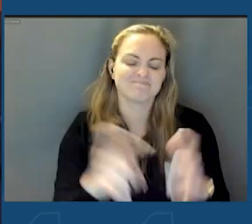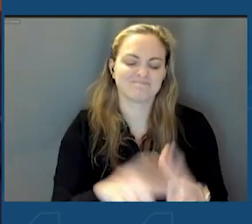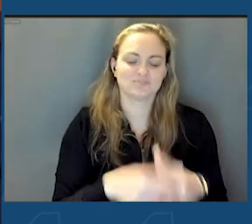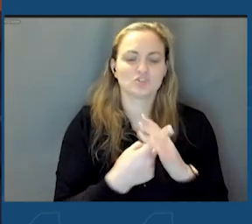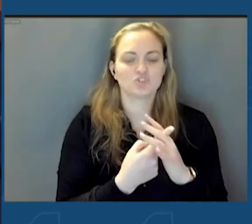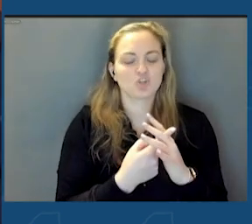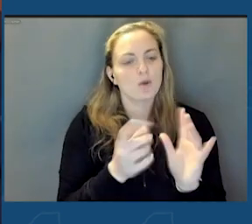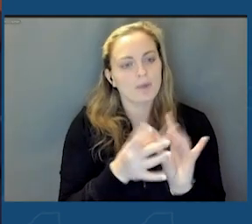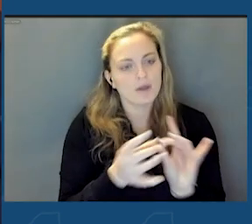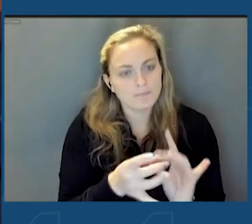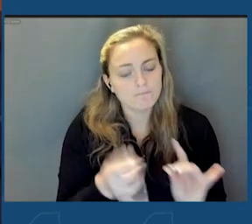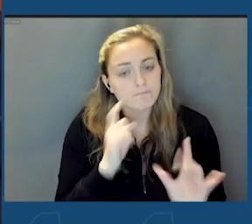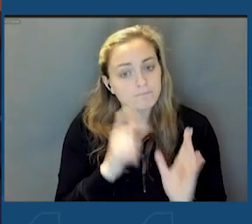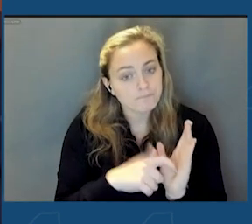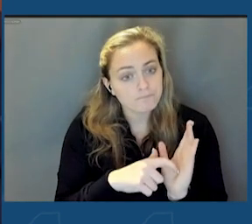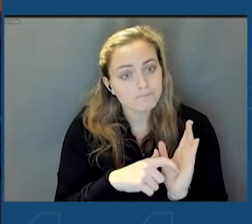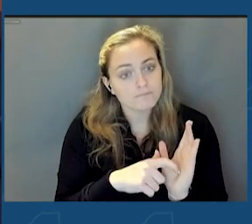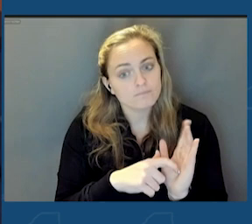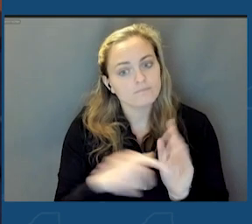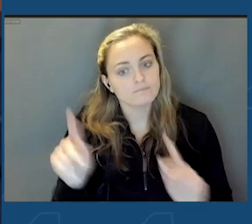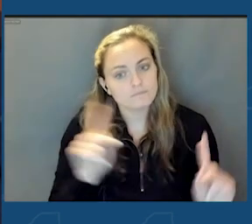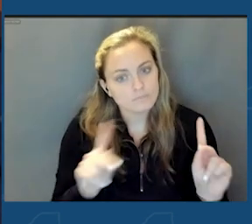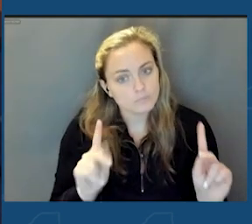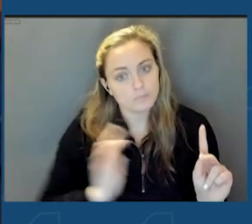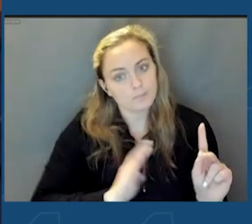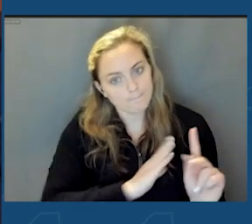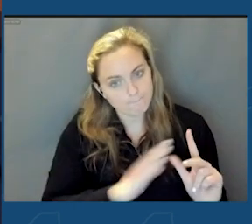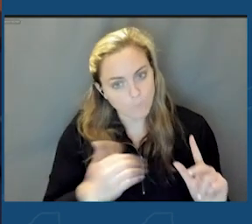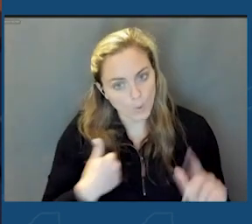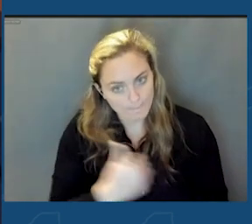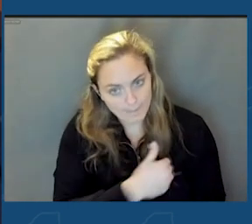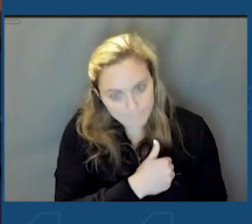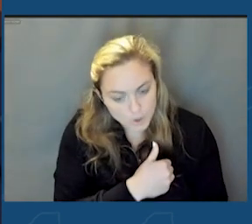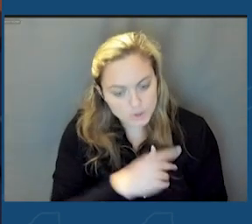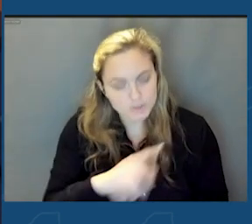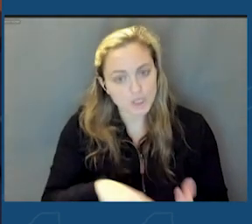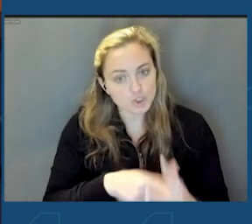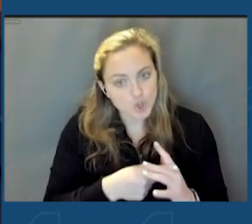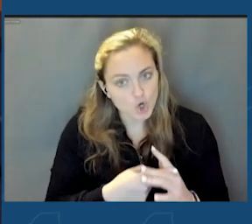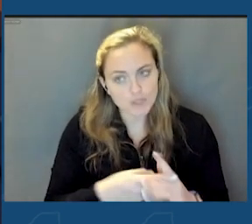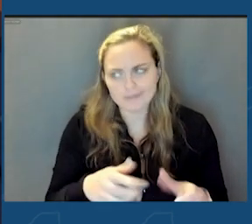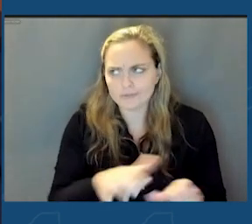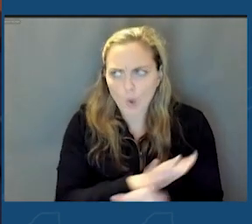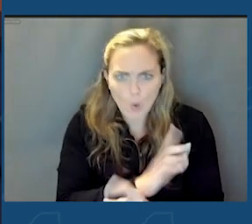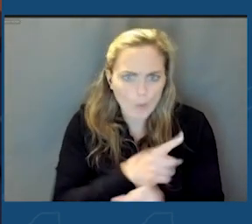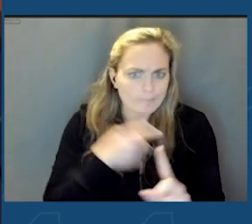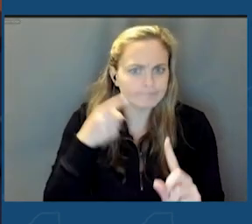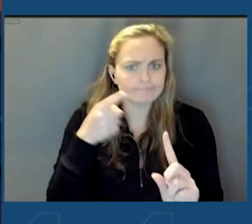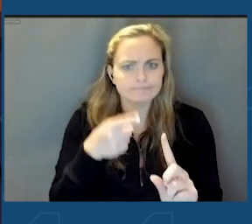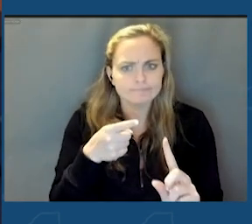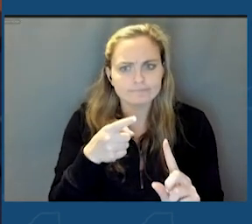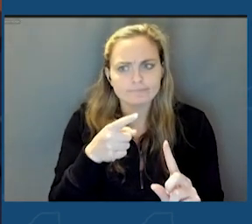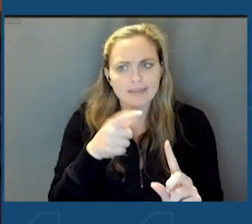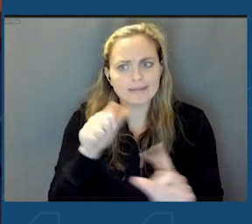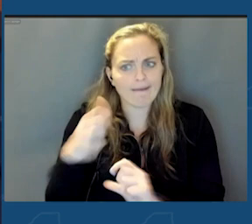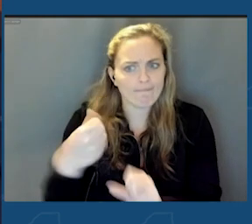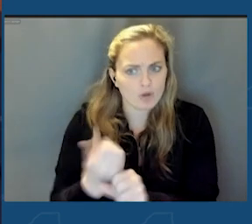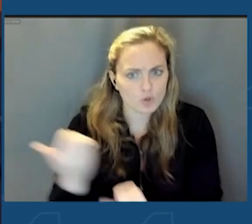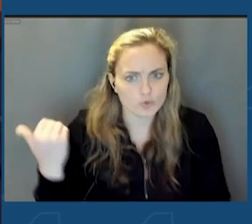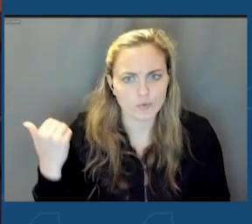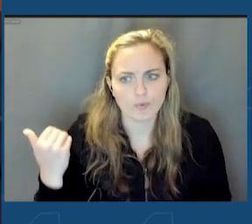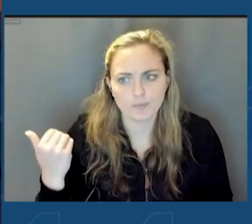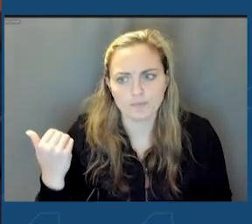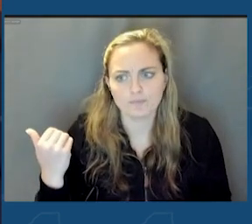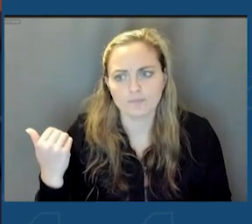by recognizing the very people, my board members, who started this whole mission 10 years ago. So when I call their names,